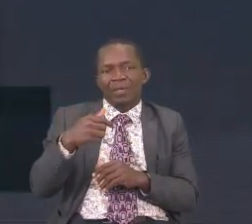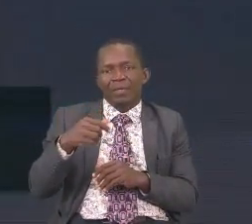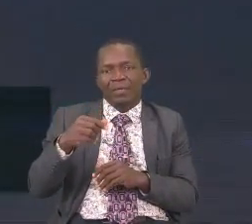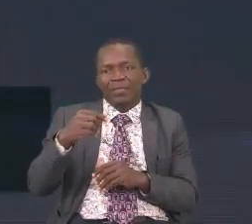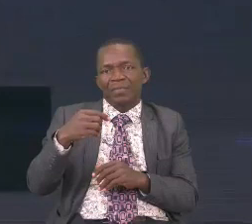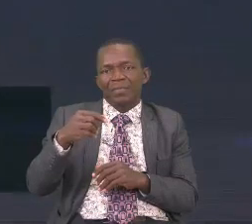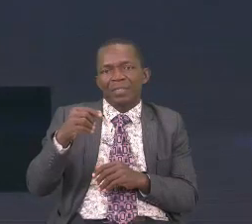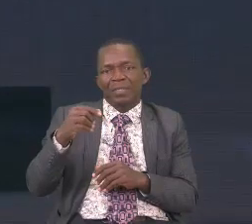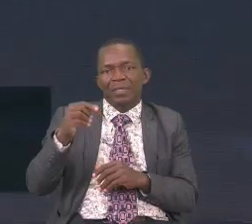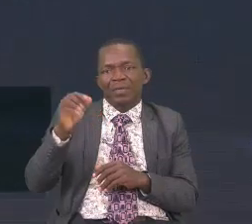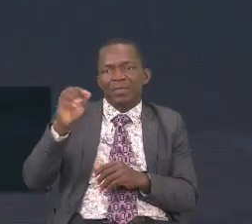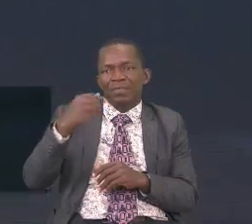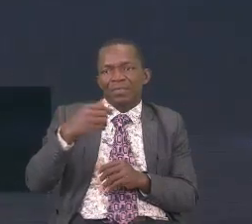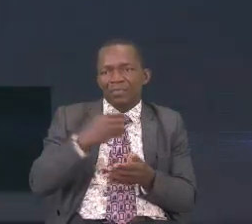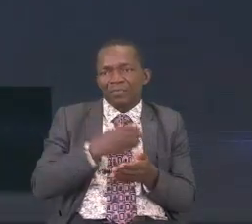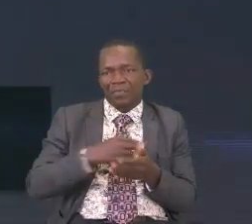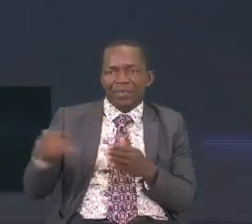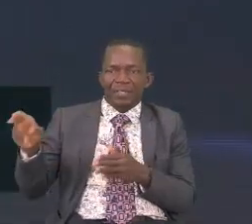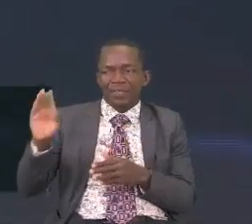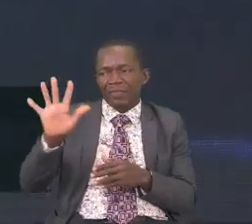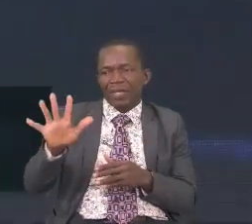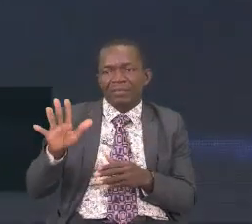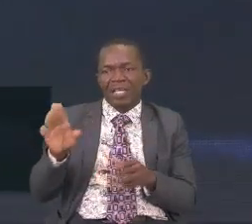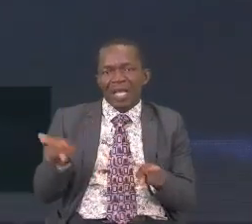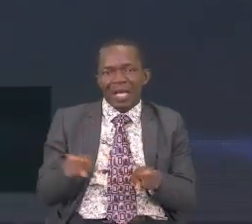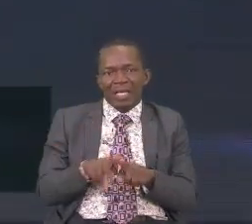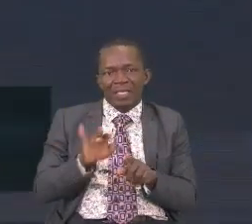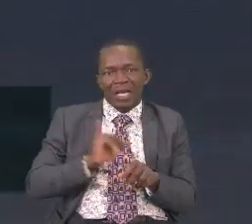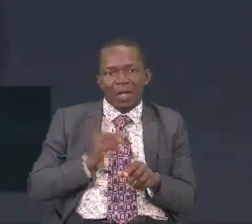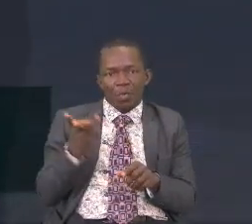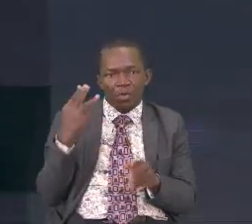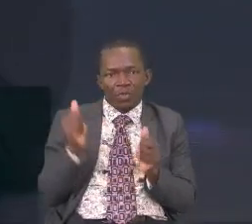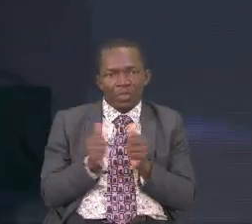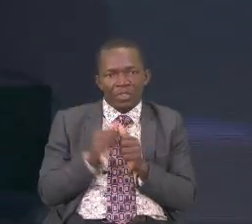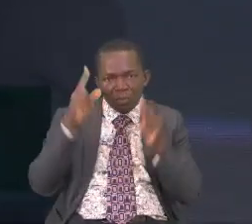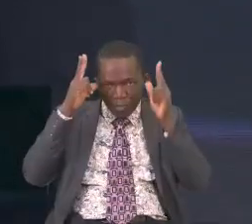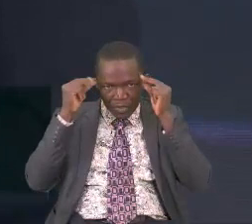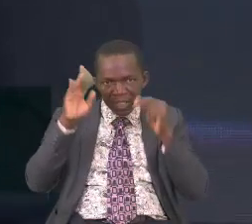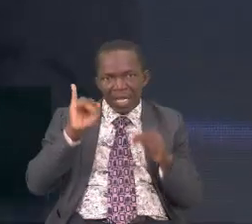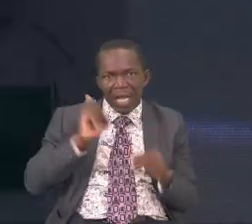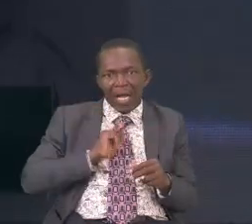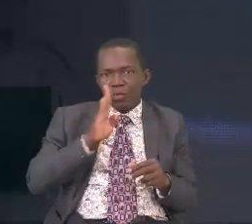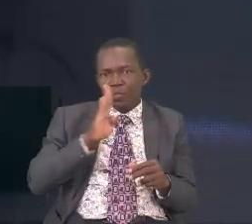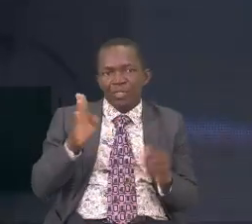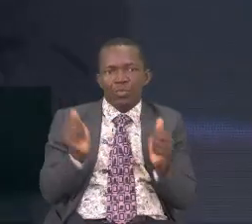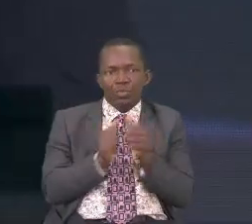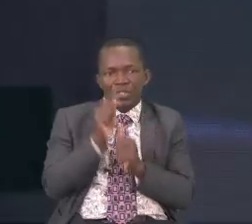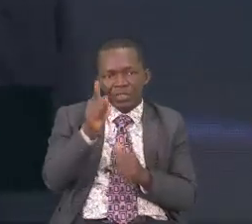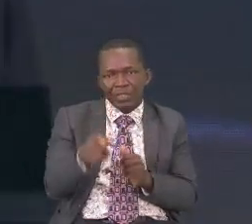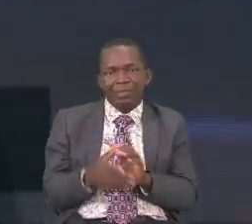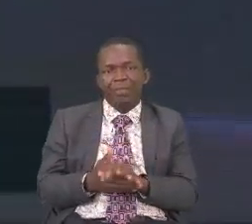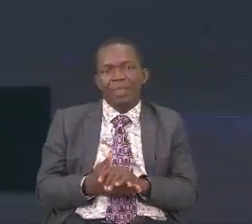all the days of your life as I was with Moses so I will be what's the look music